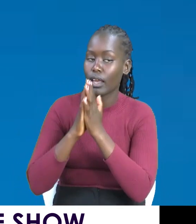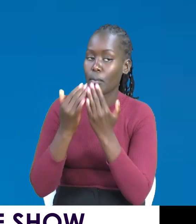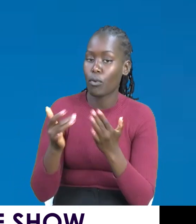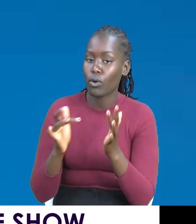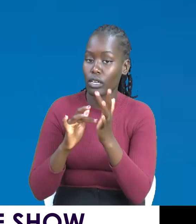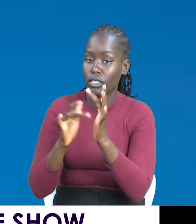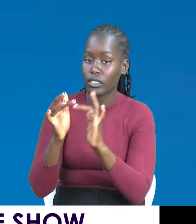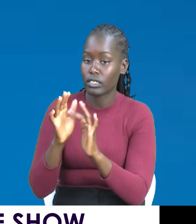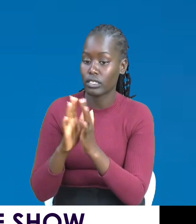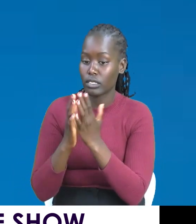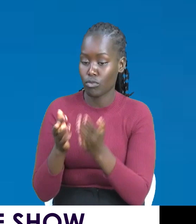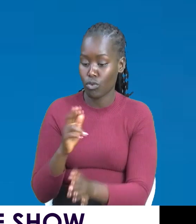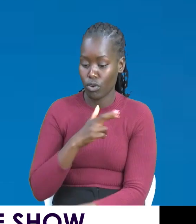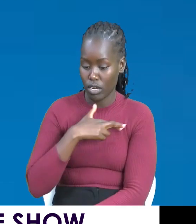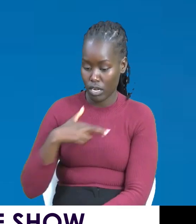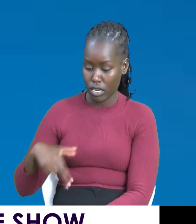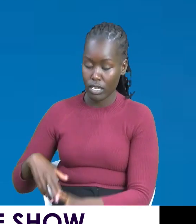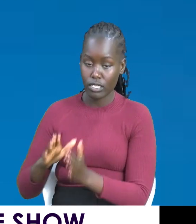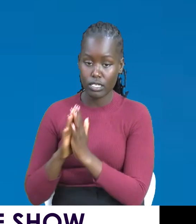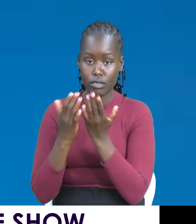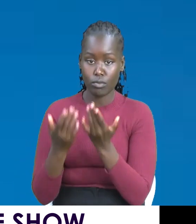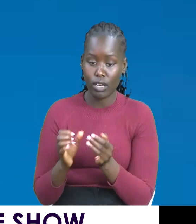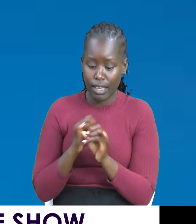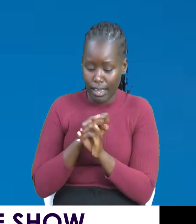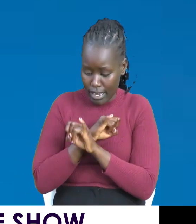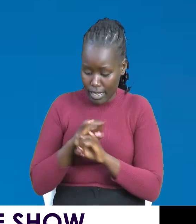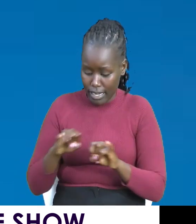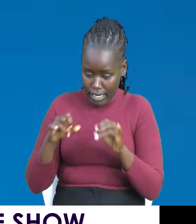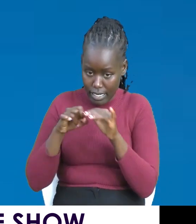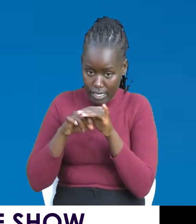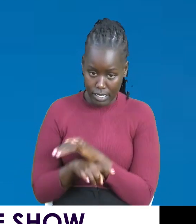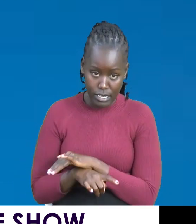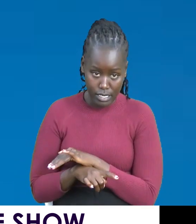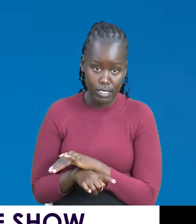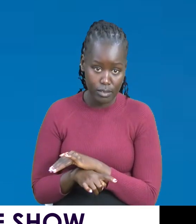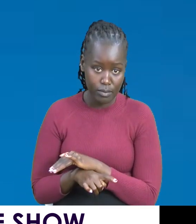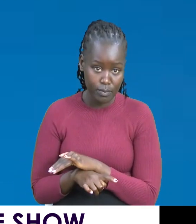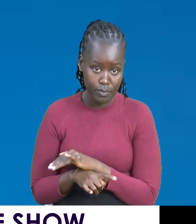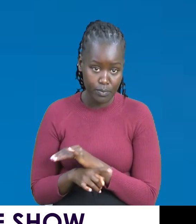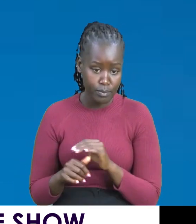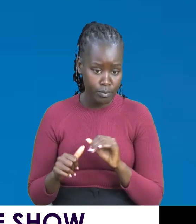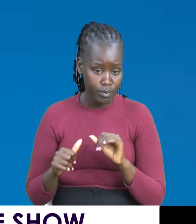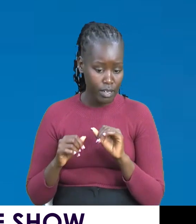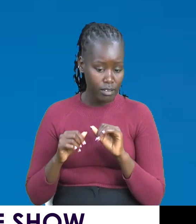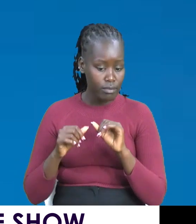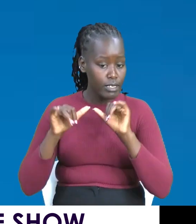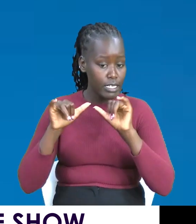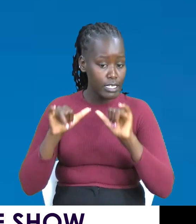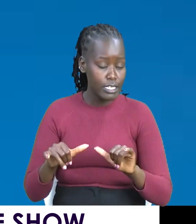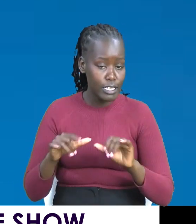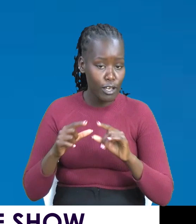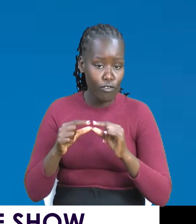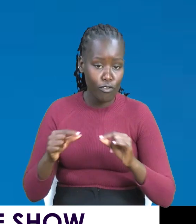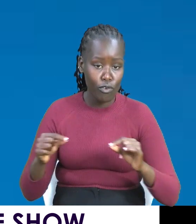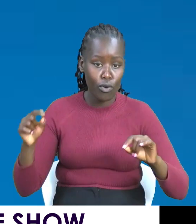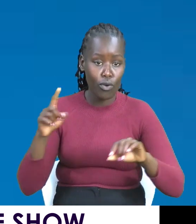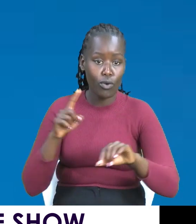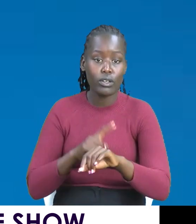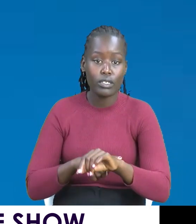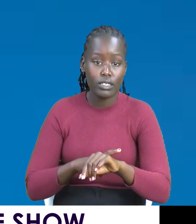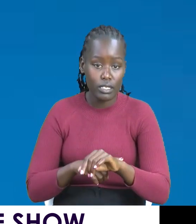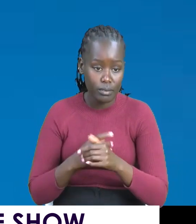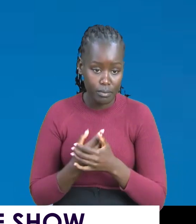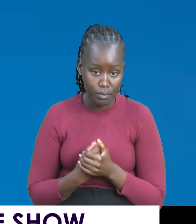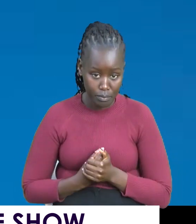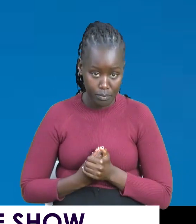religious books. Pure seeds survive the test of times. Pure seed are